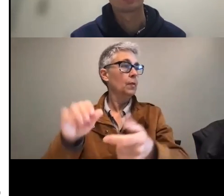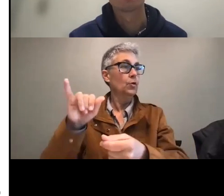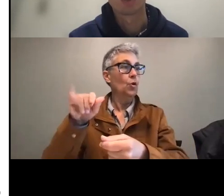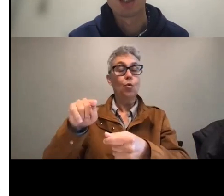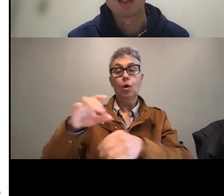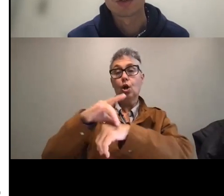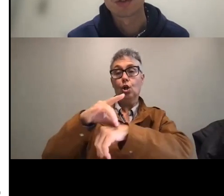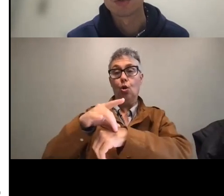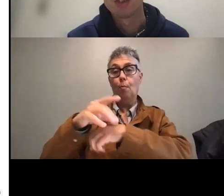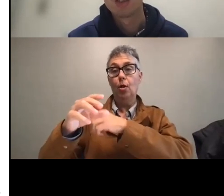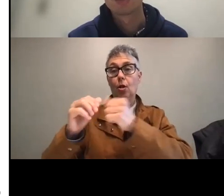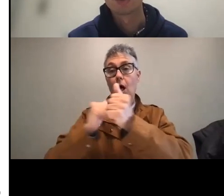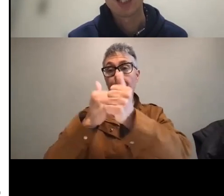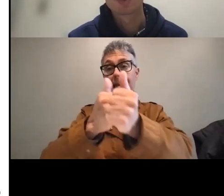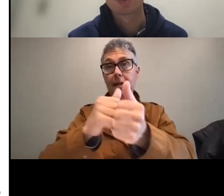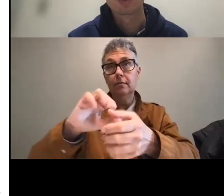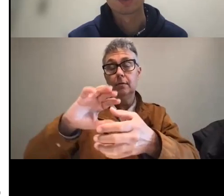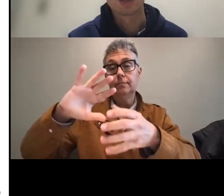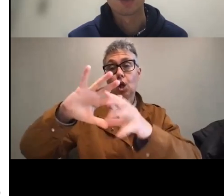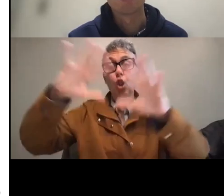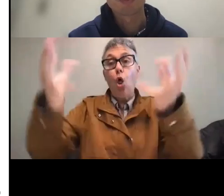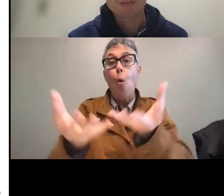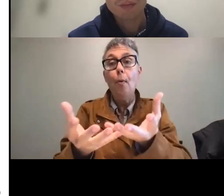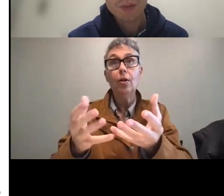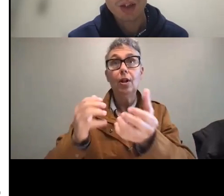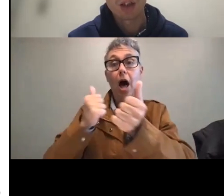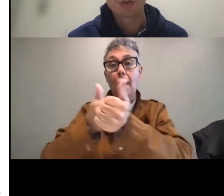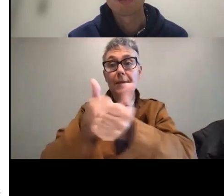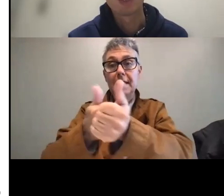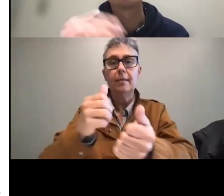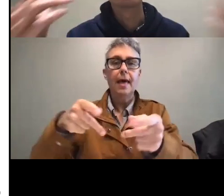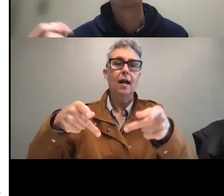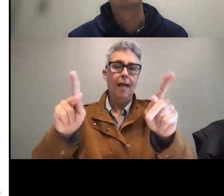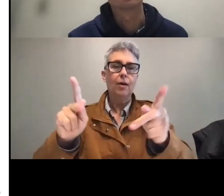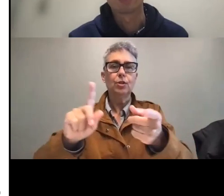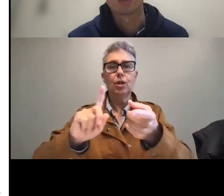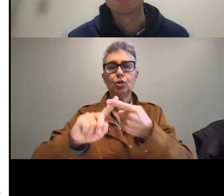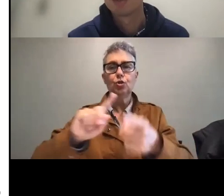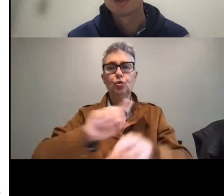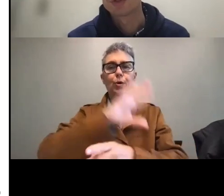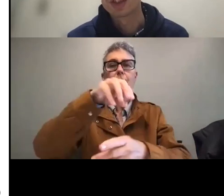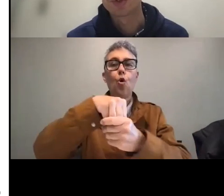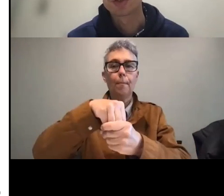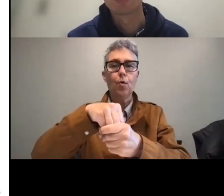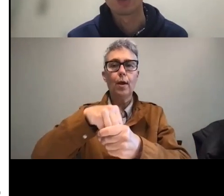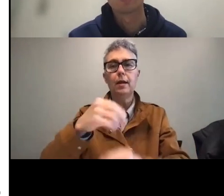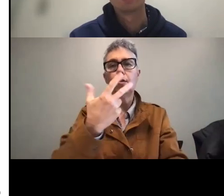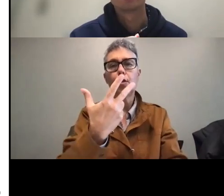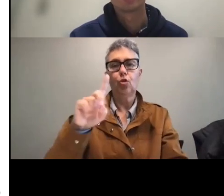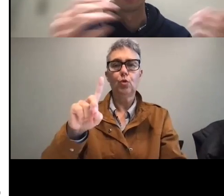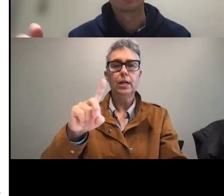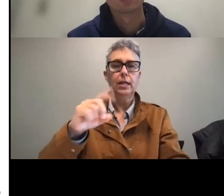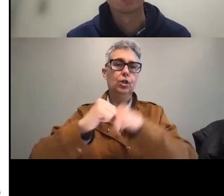global update will allow us to, capture this, to better incorporate the 3D structure